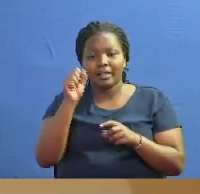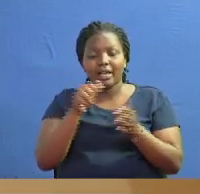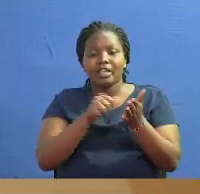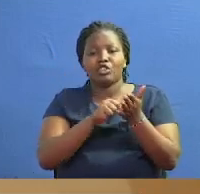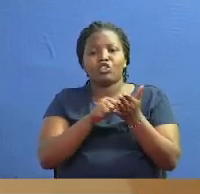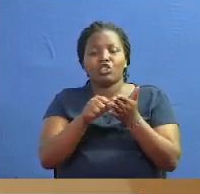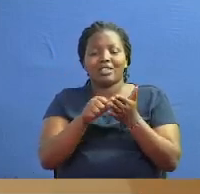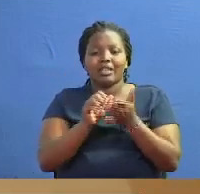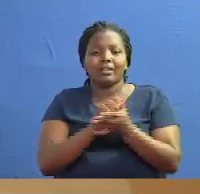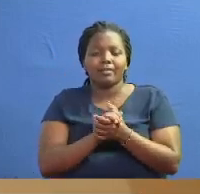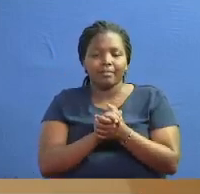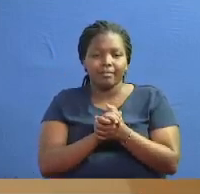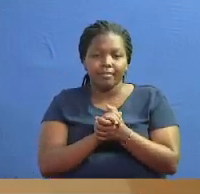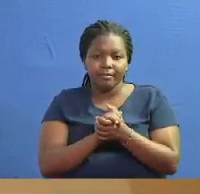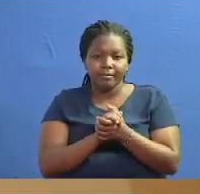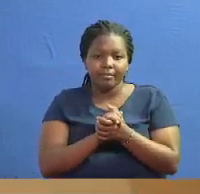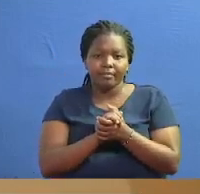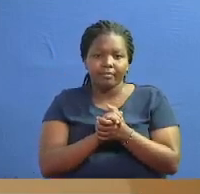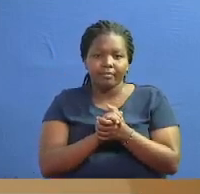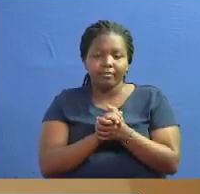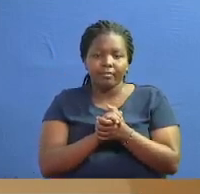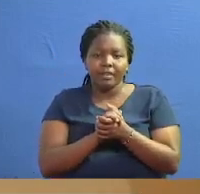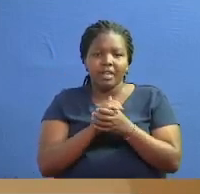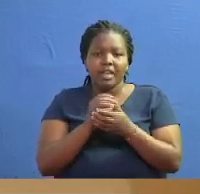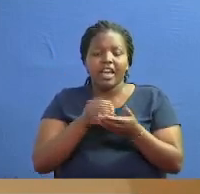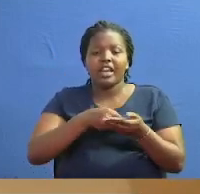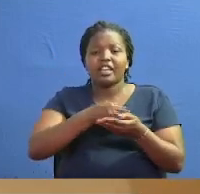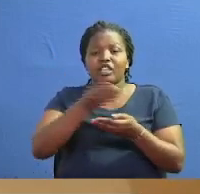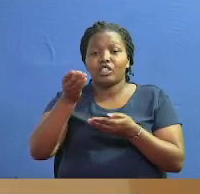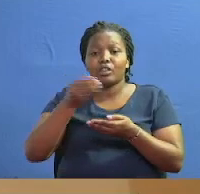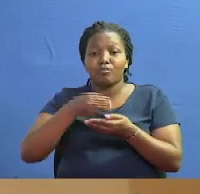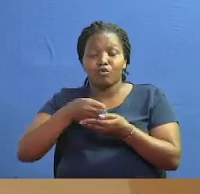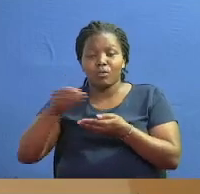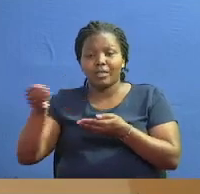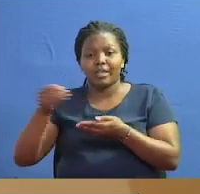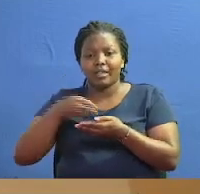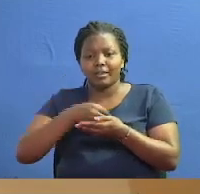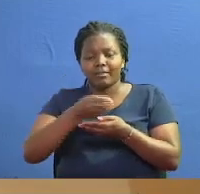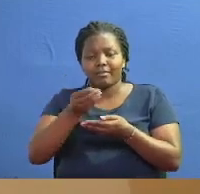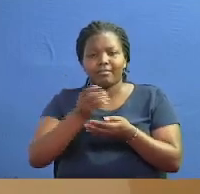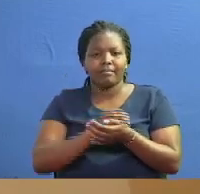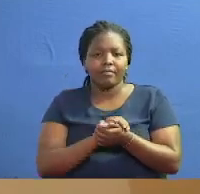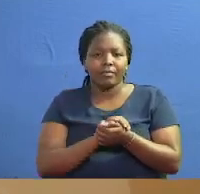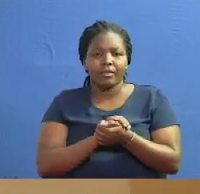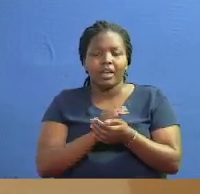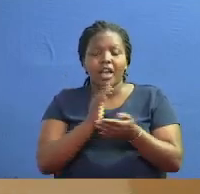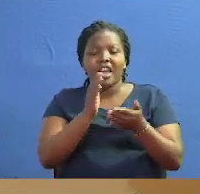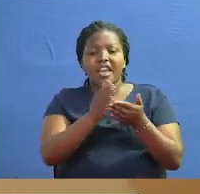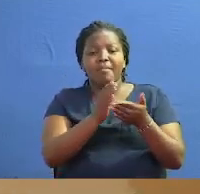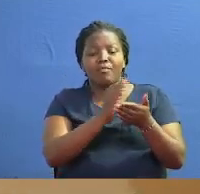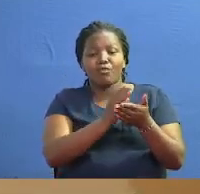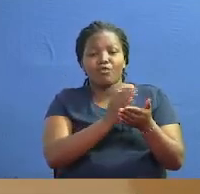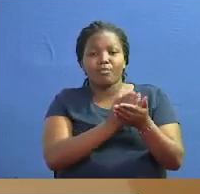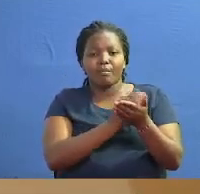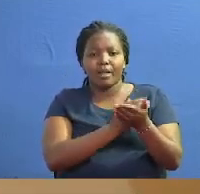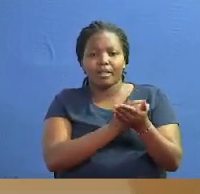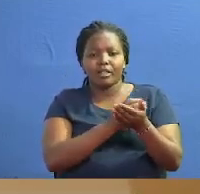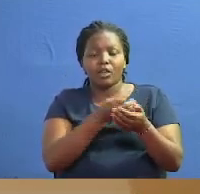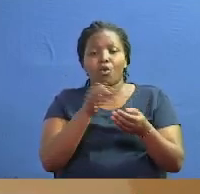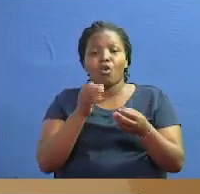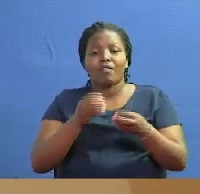mosquito nets which are treated should be distributed. Like you rightly said, yes, there has been an improvement in the uptake of